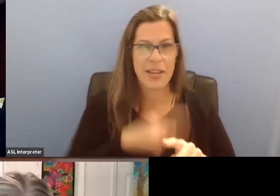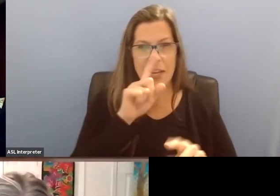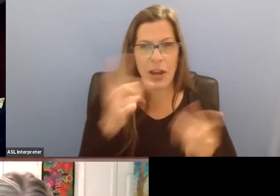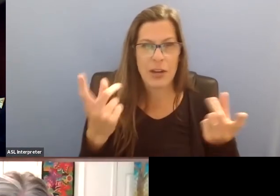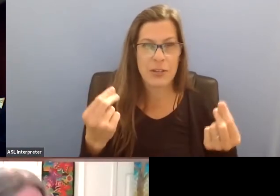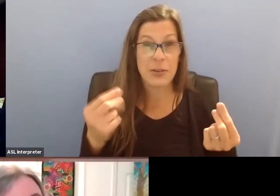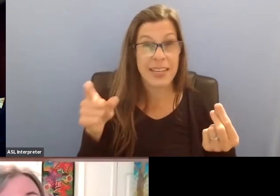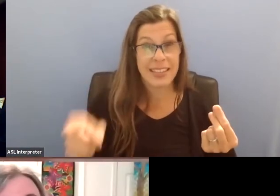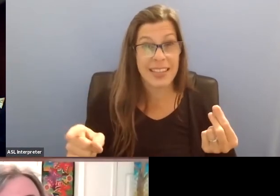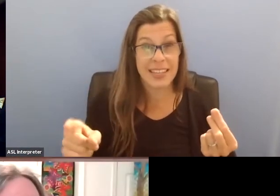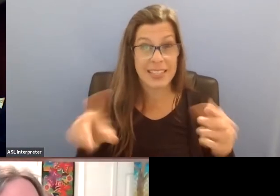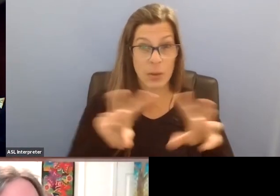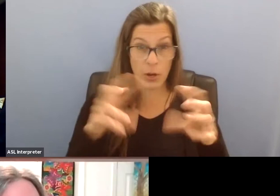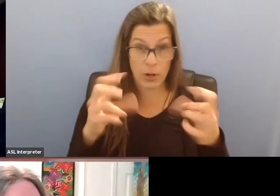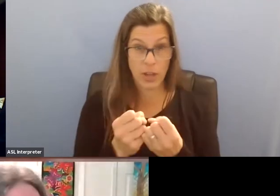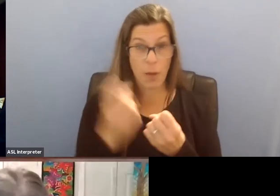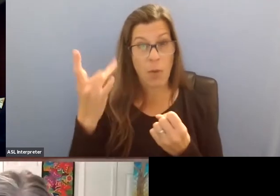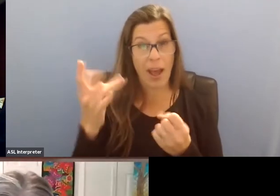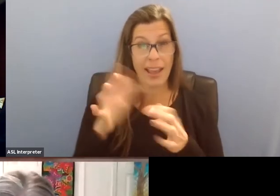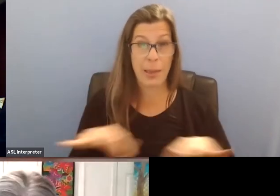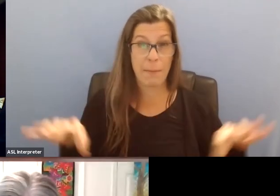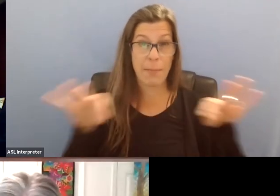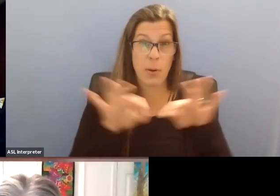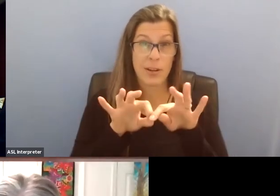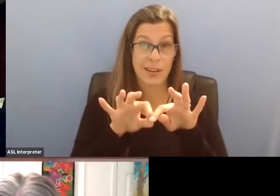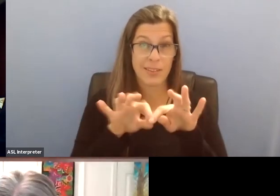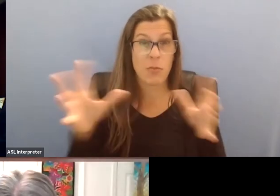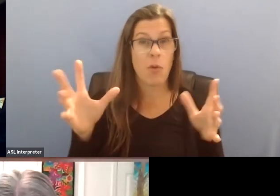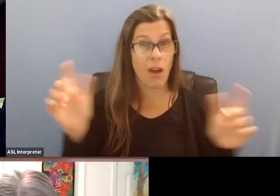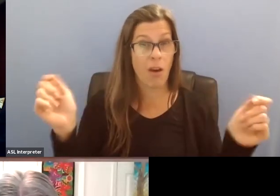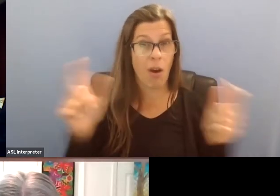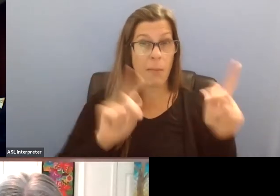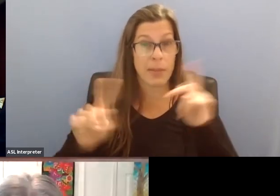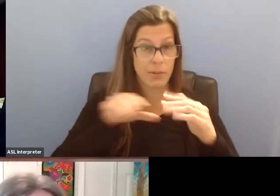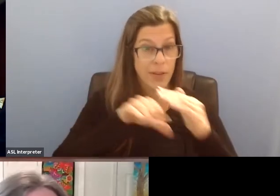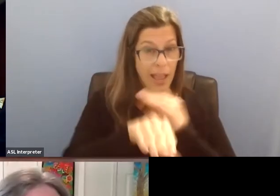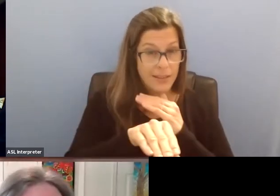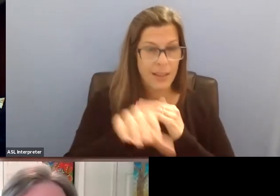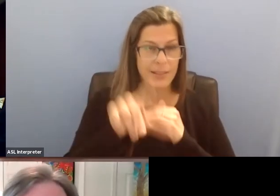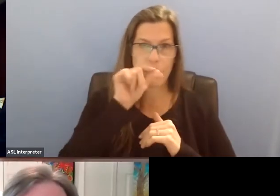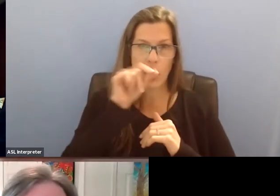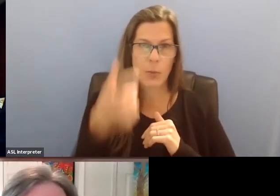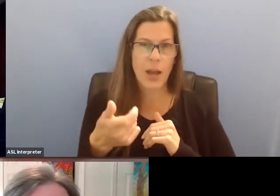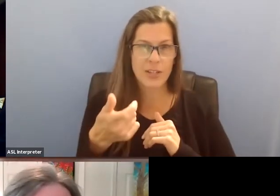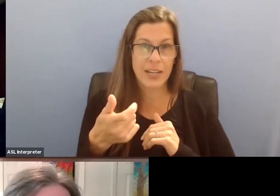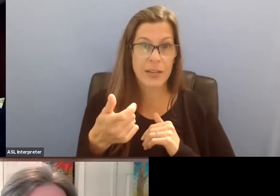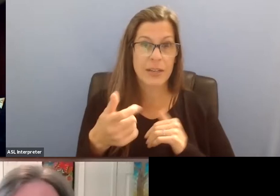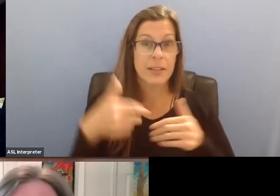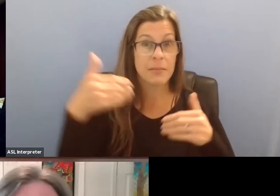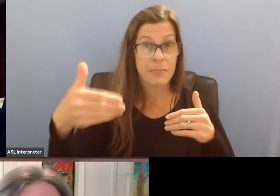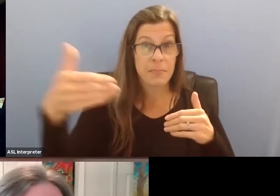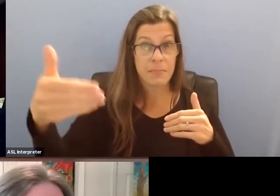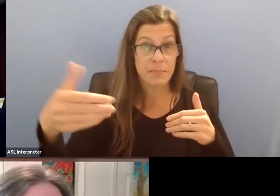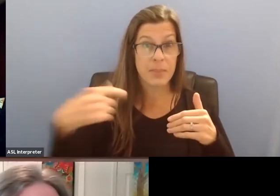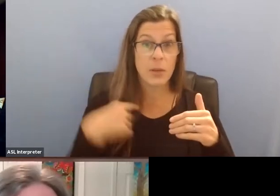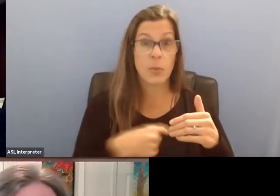because we think this is really important. I also want to mention that throughout this series we'll be talking to a really